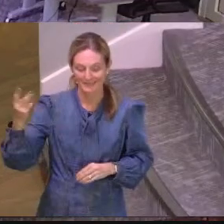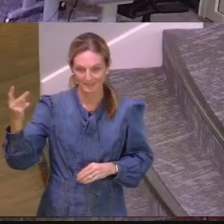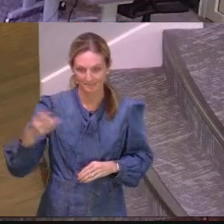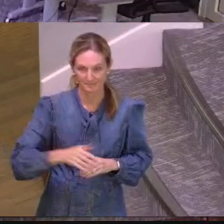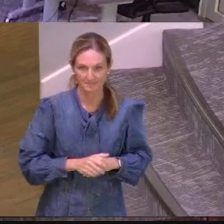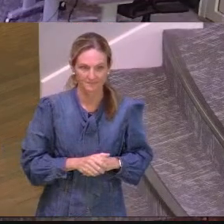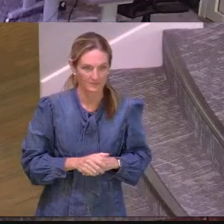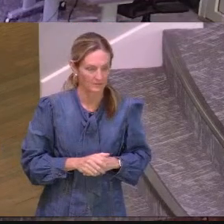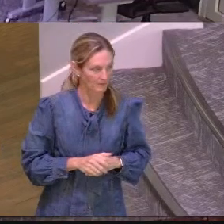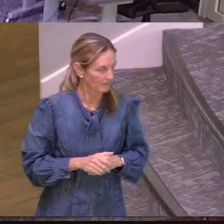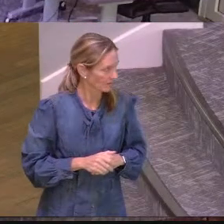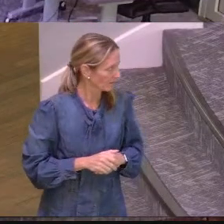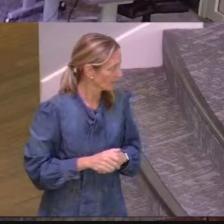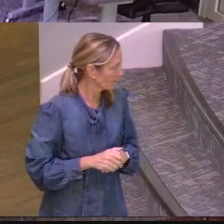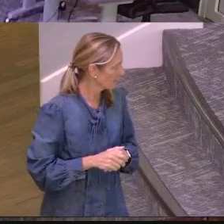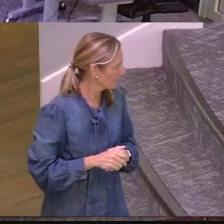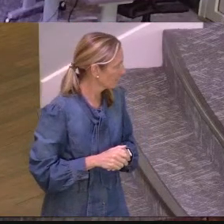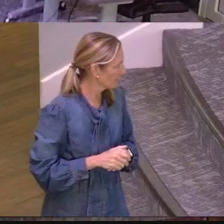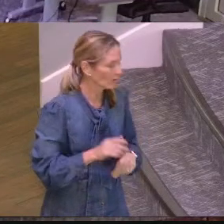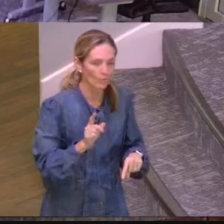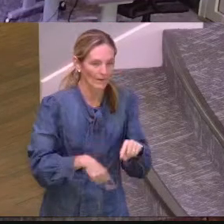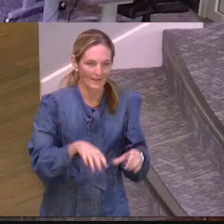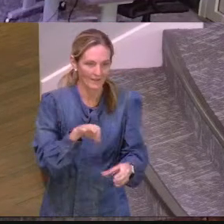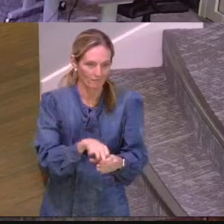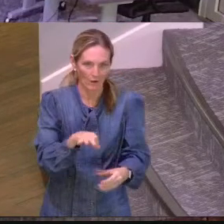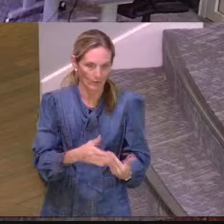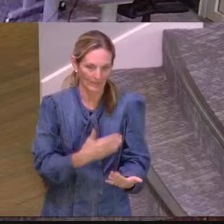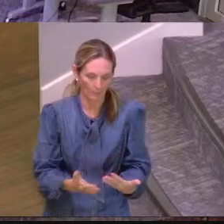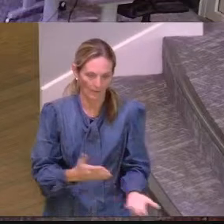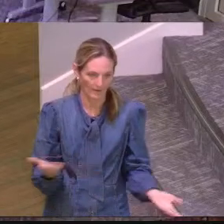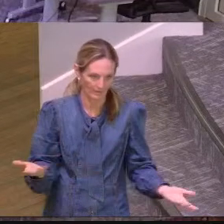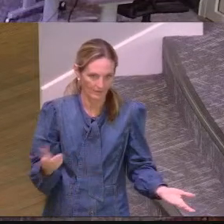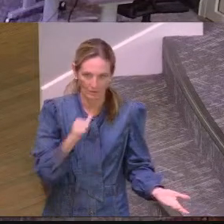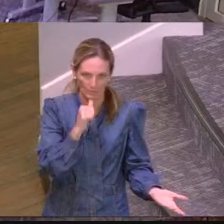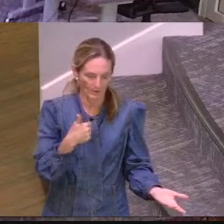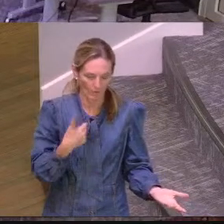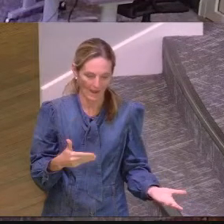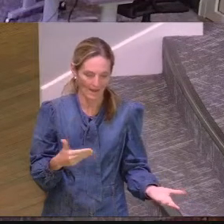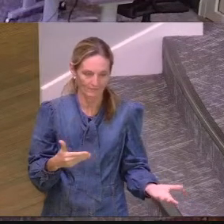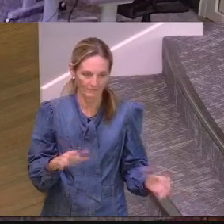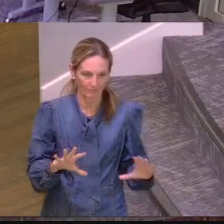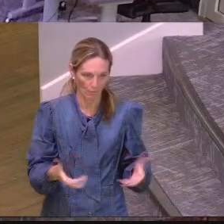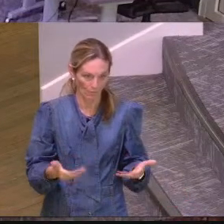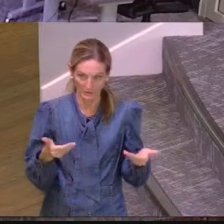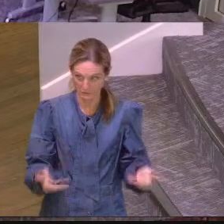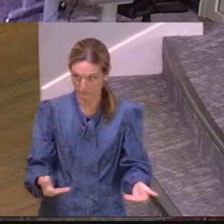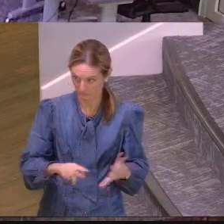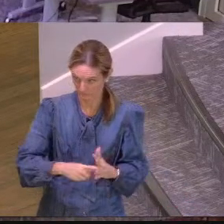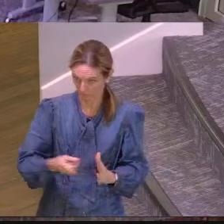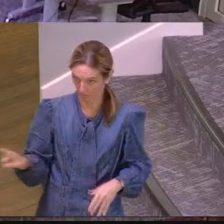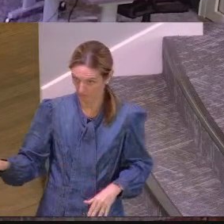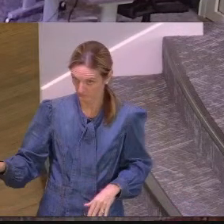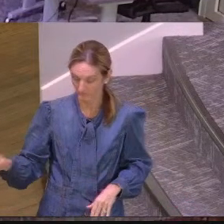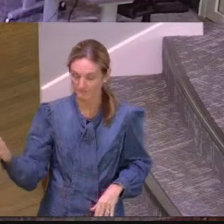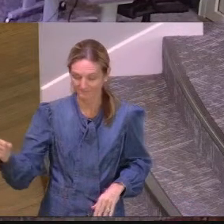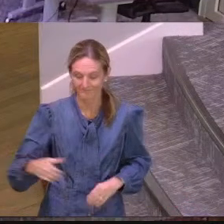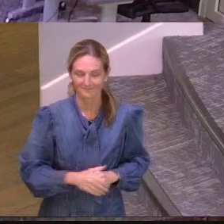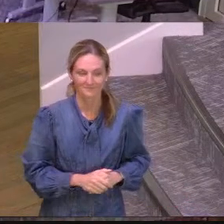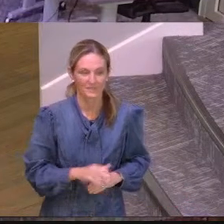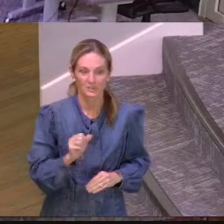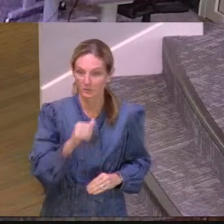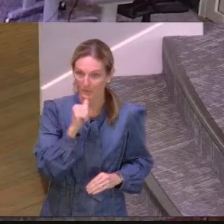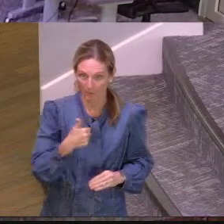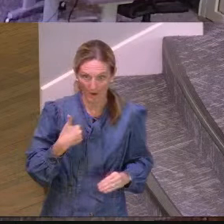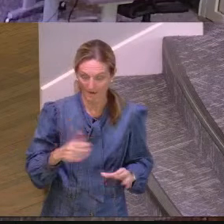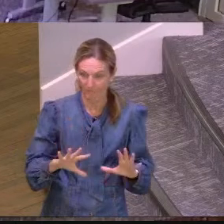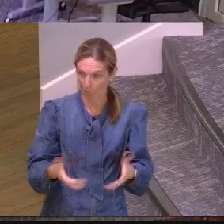We cannot vote, however, so what do we? Right. We just get started? Yes. Okay, well, we don't have a quorum, we're